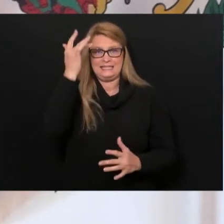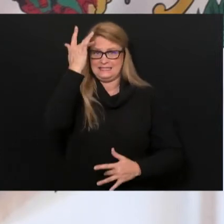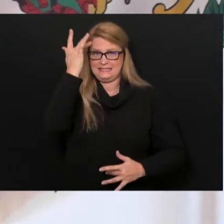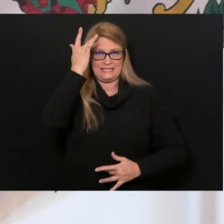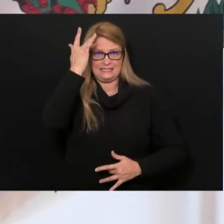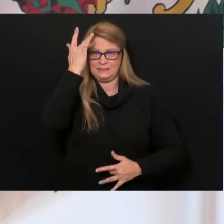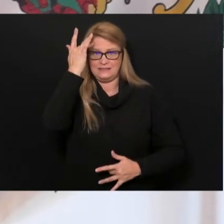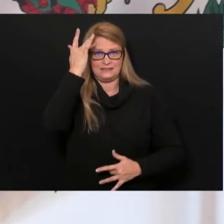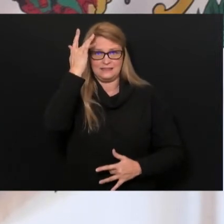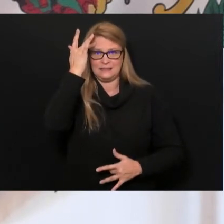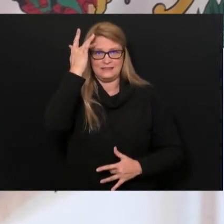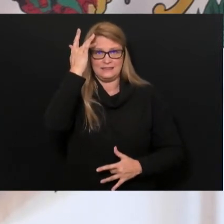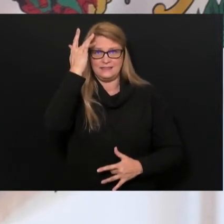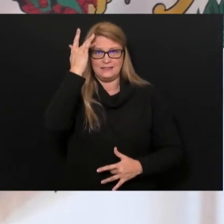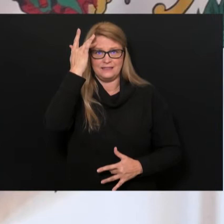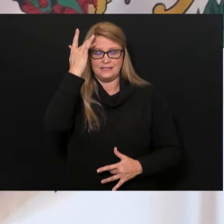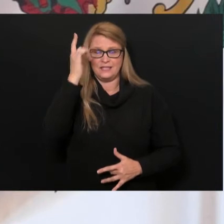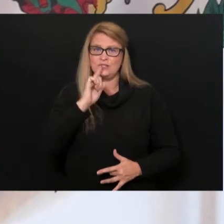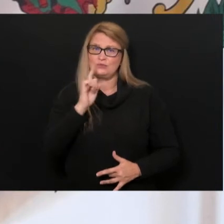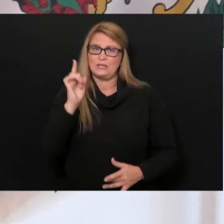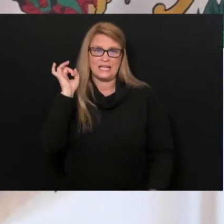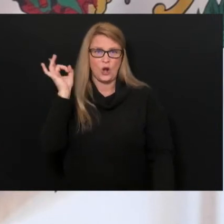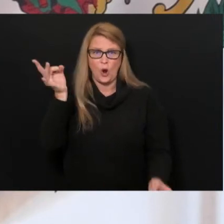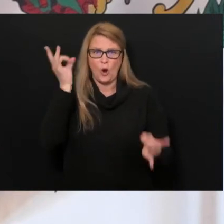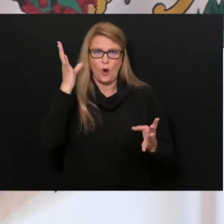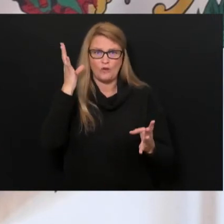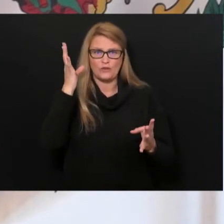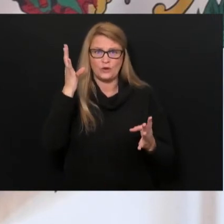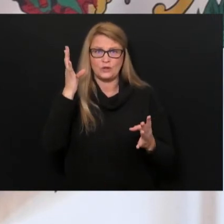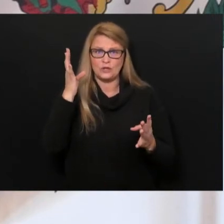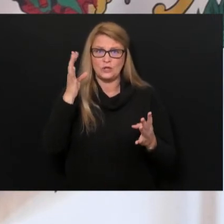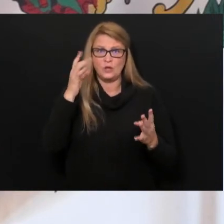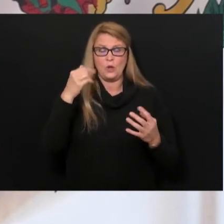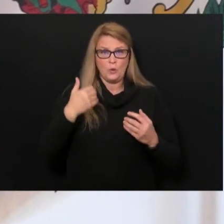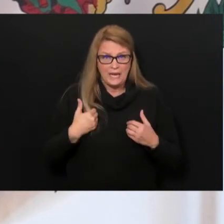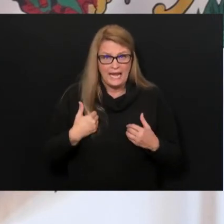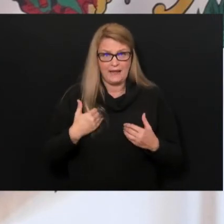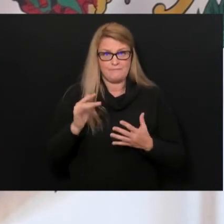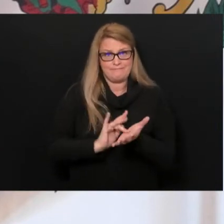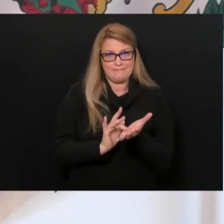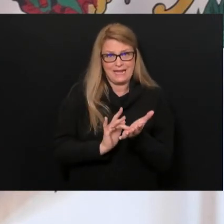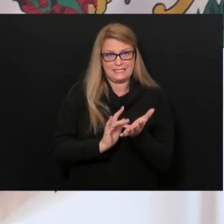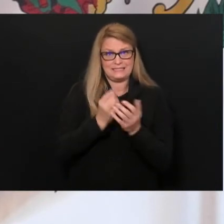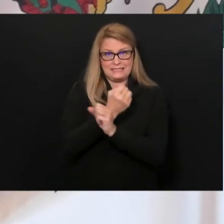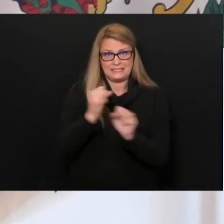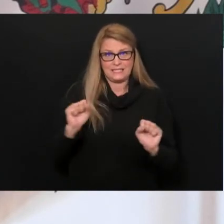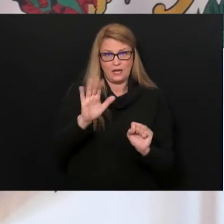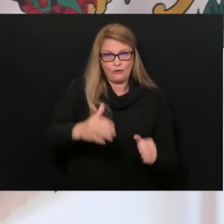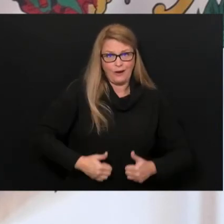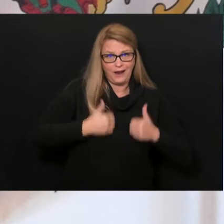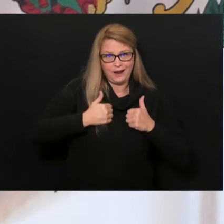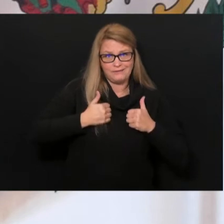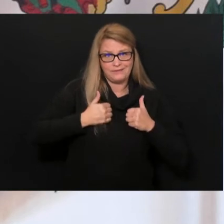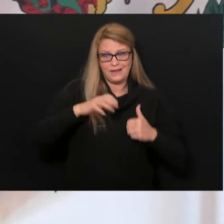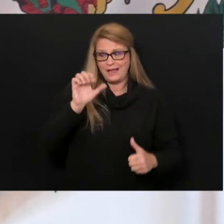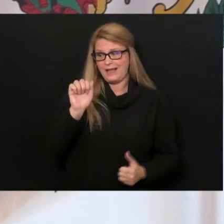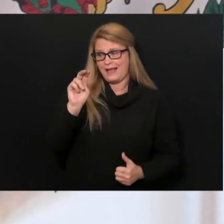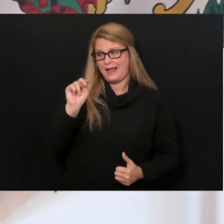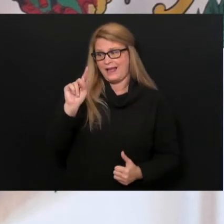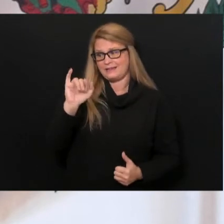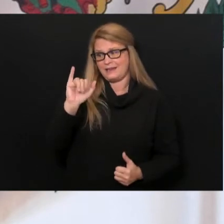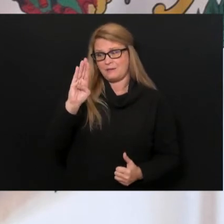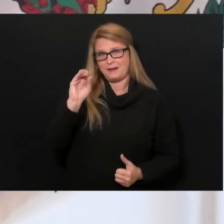mean, this thing is terrible. The antibodies will absolutely save your life. You have absolutely